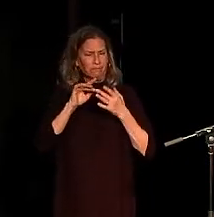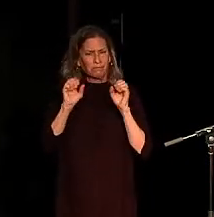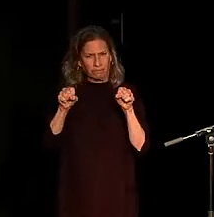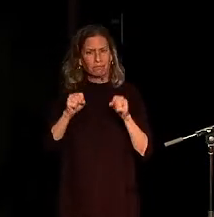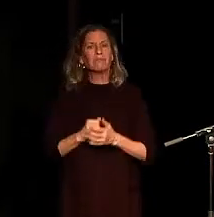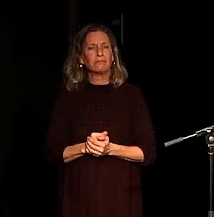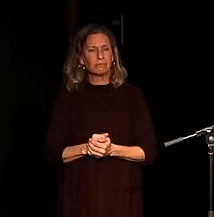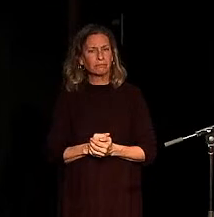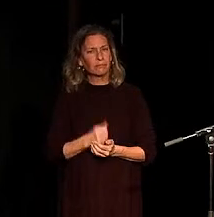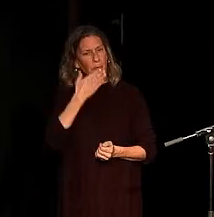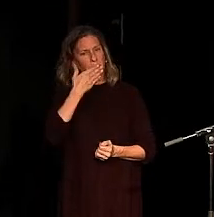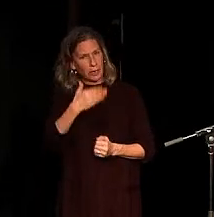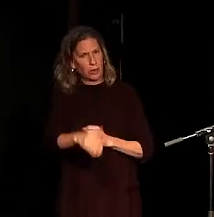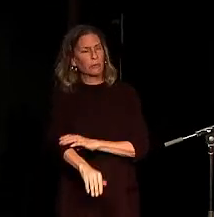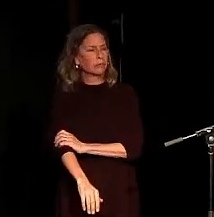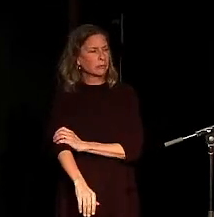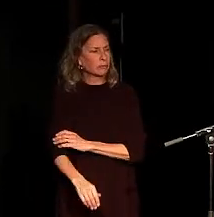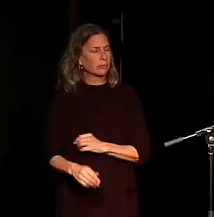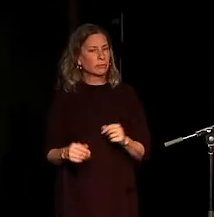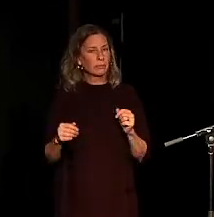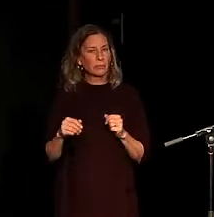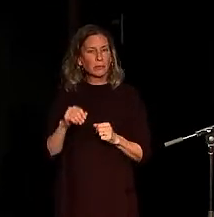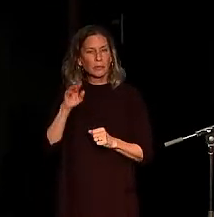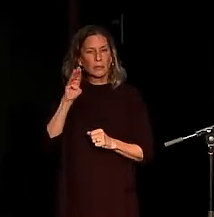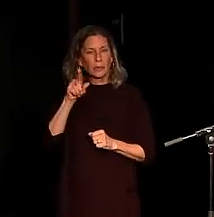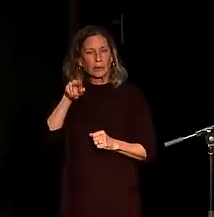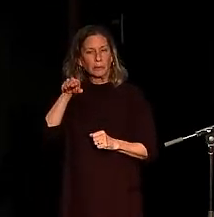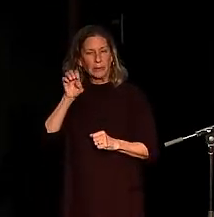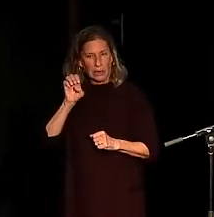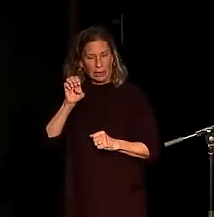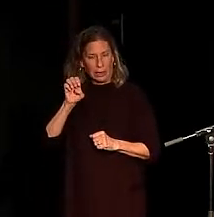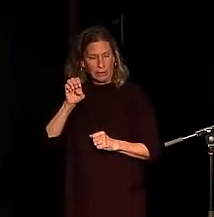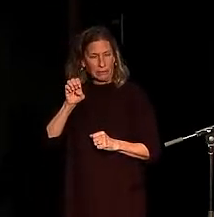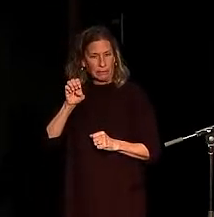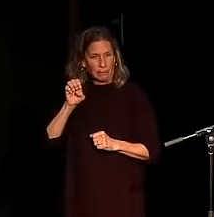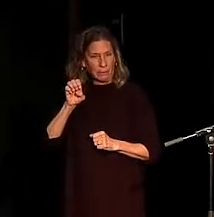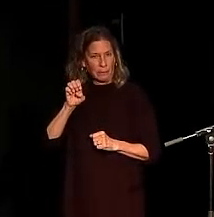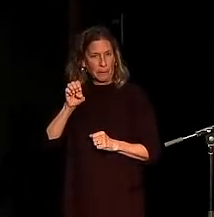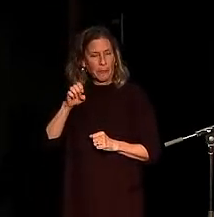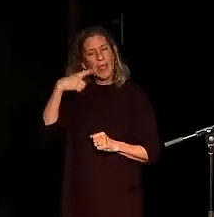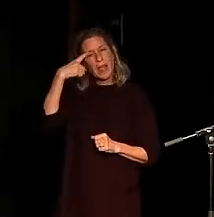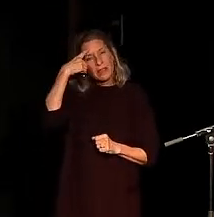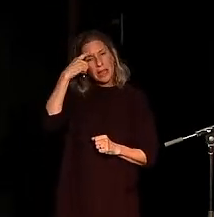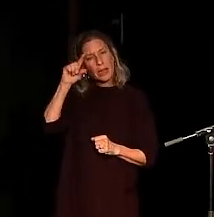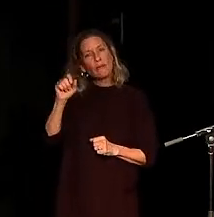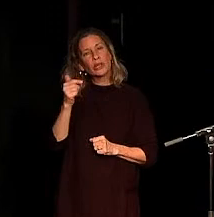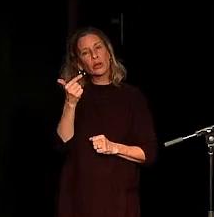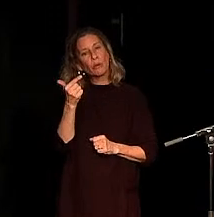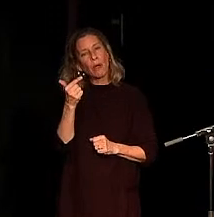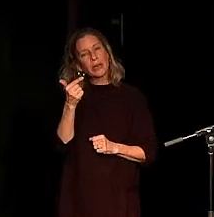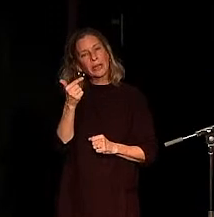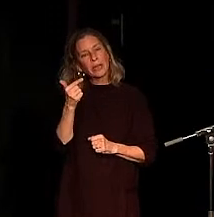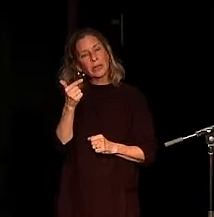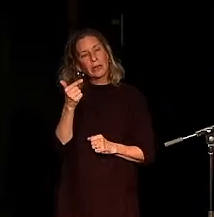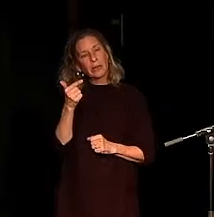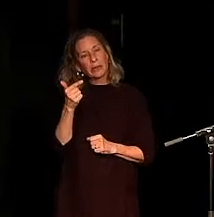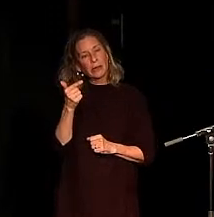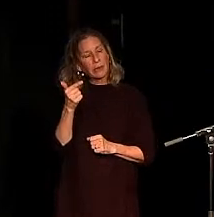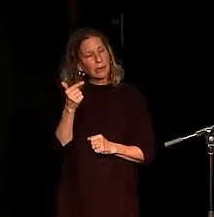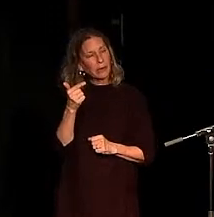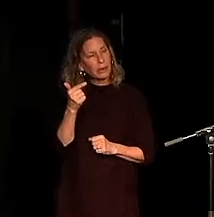Thanks. Thank you. This one is for Billy, the provost. What do you think of LaGuardia after your first